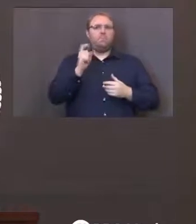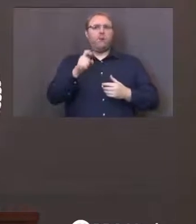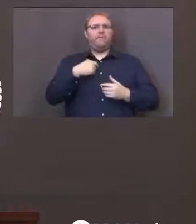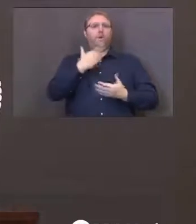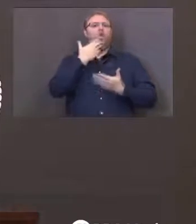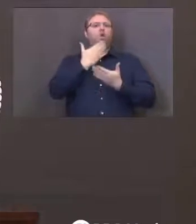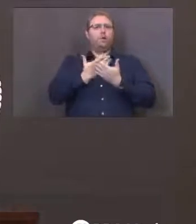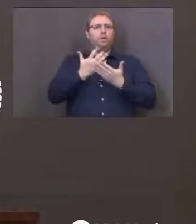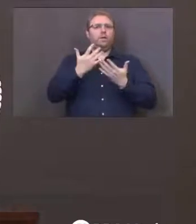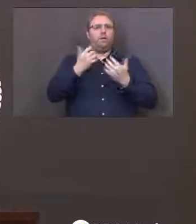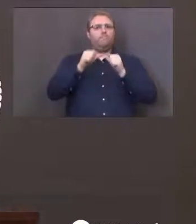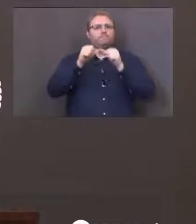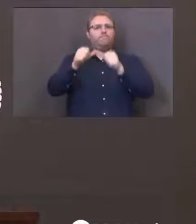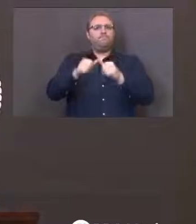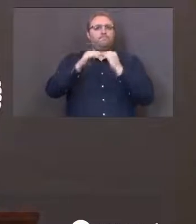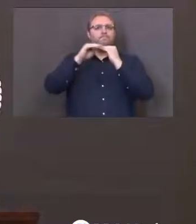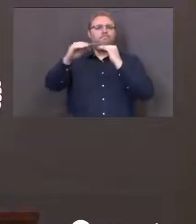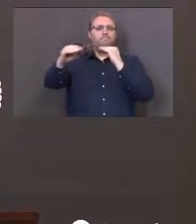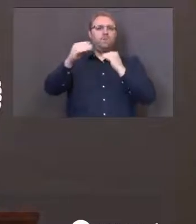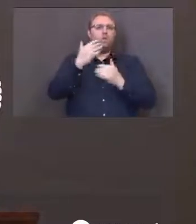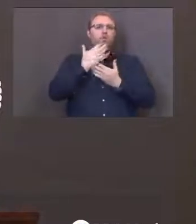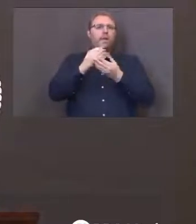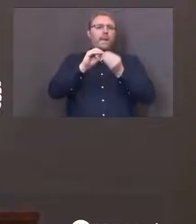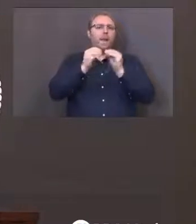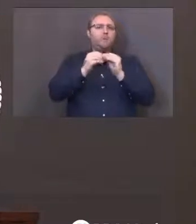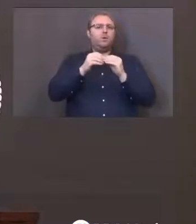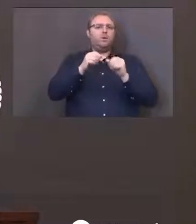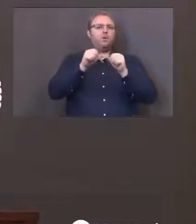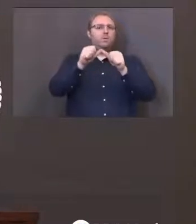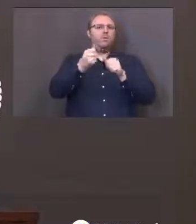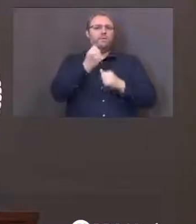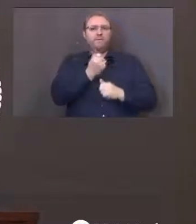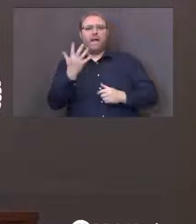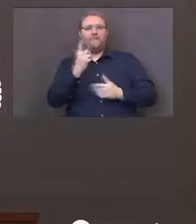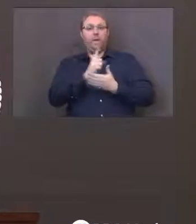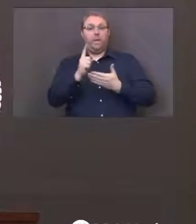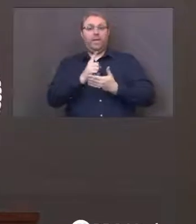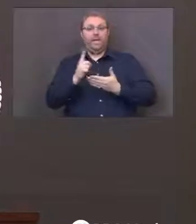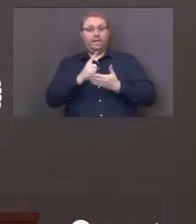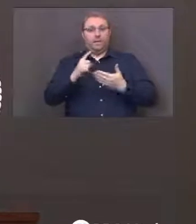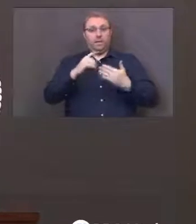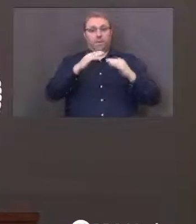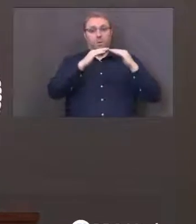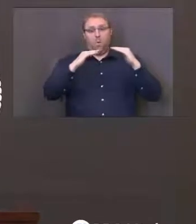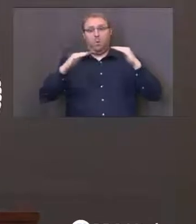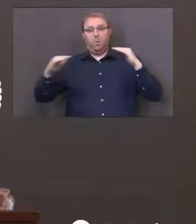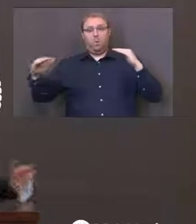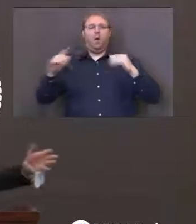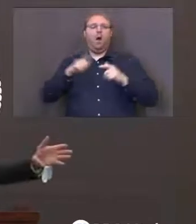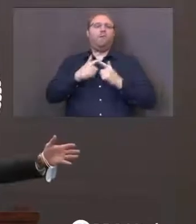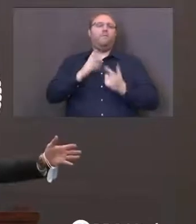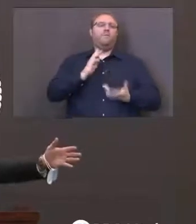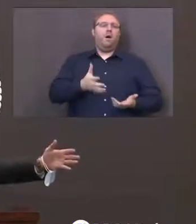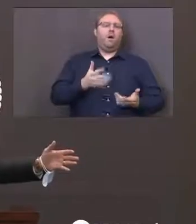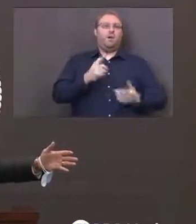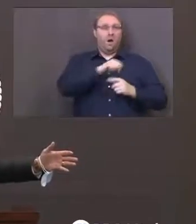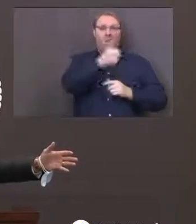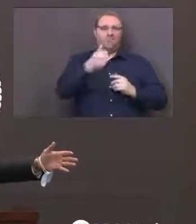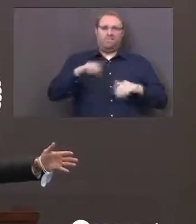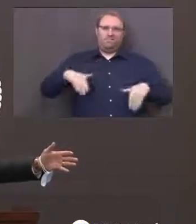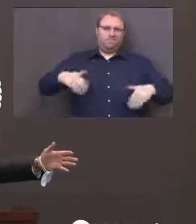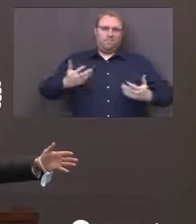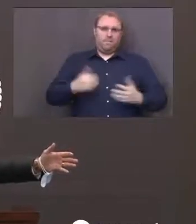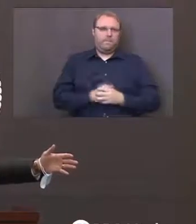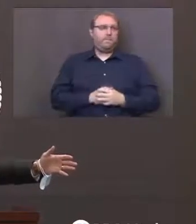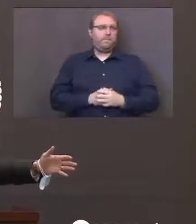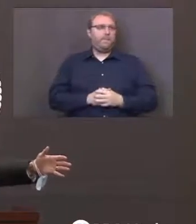having good numbers, so, you know, for a couple of weeks, that shows stabilization. That makes it a little easier. They haven't had that yet. Senator, before